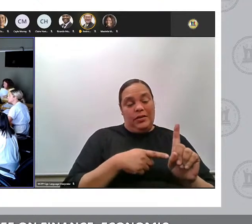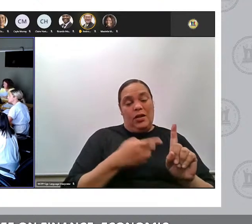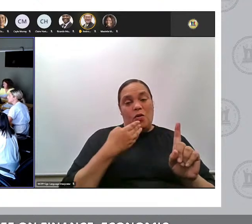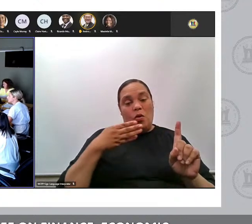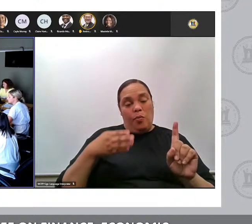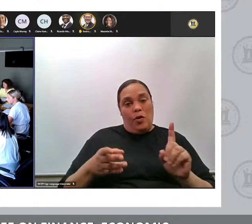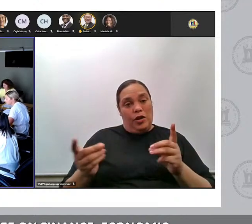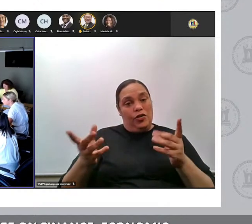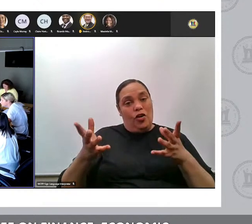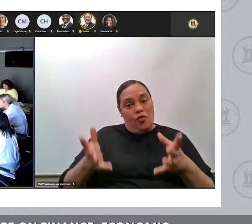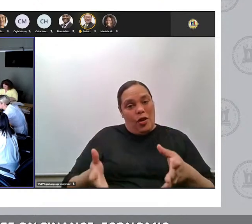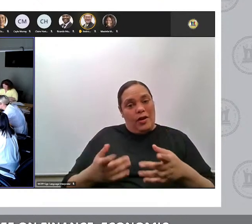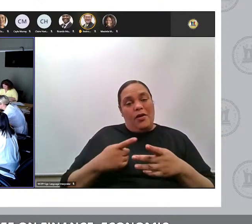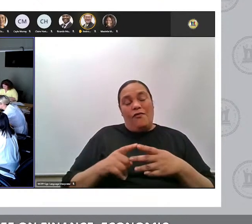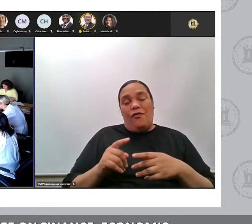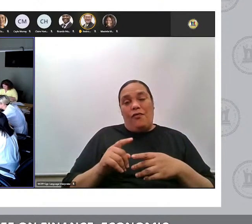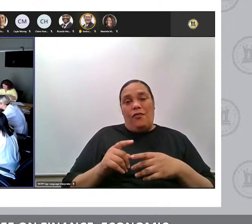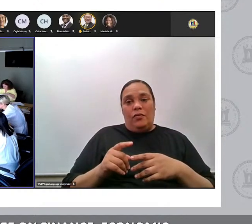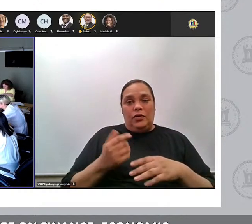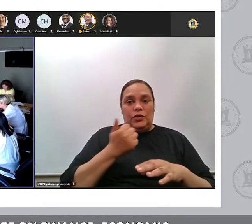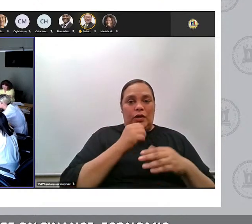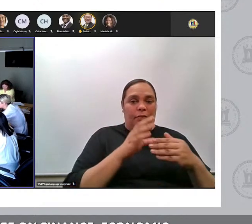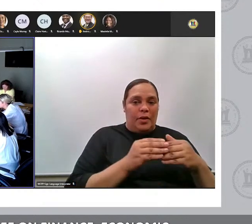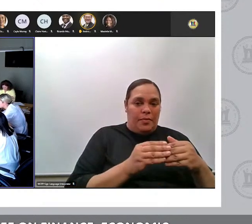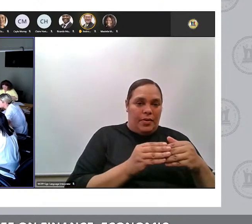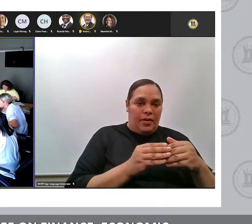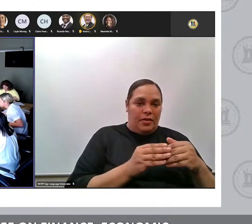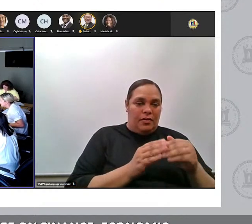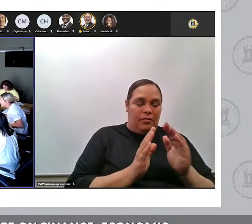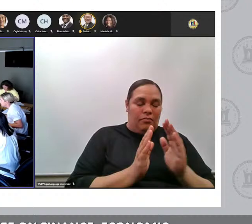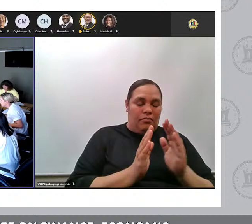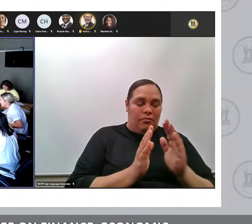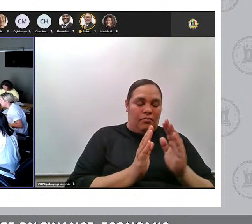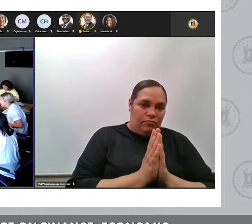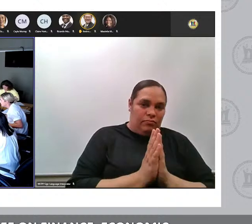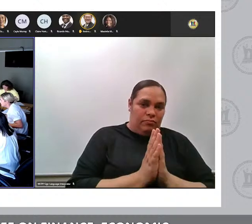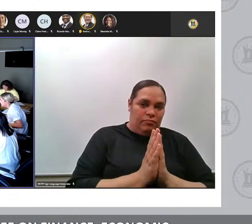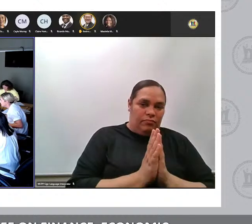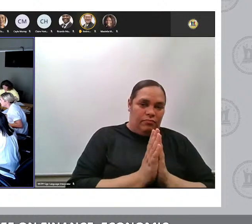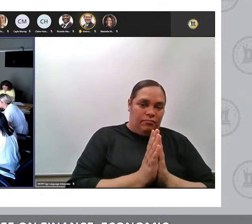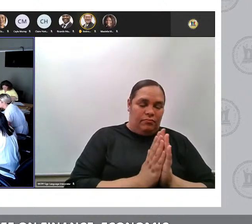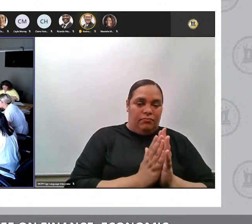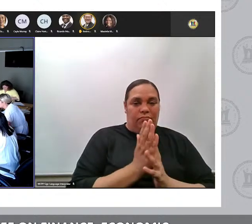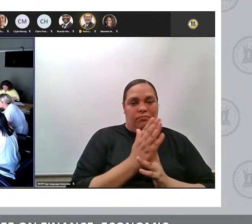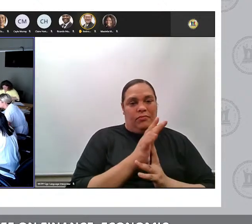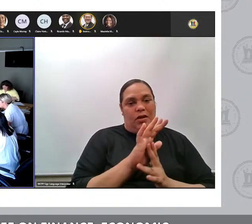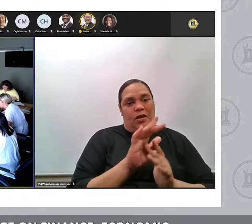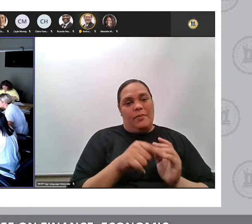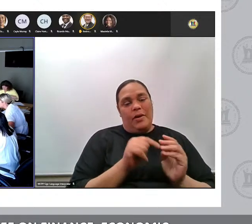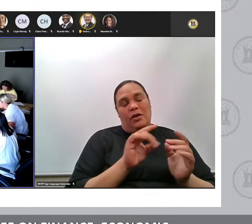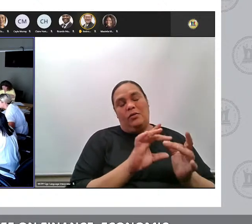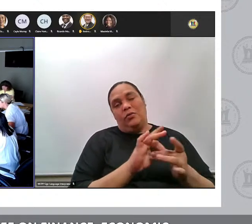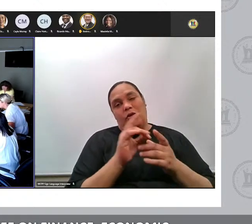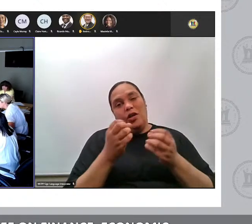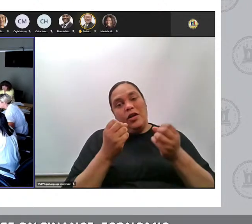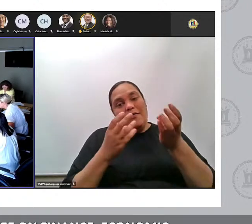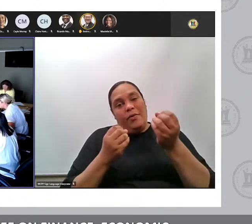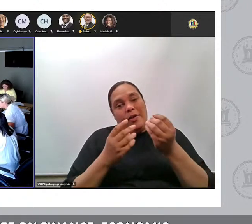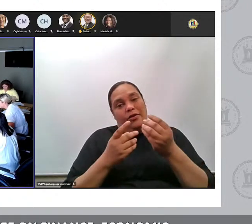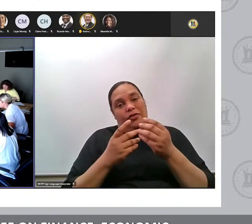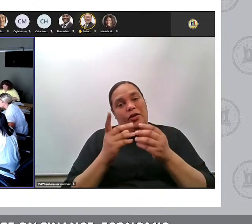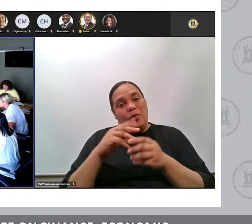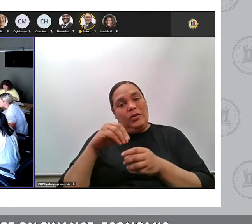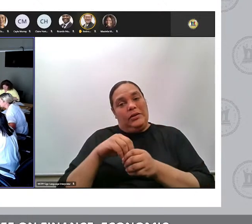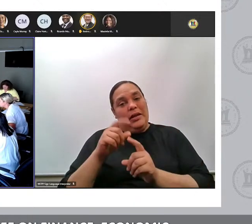is a director for more than 34 Sorry, member, companies. if I can just come in with regards to the information pertaining